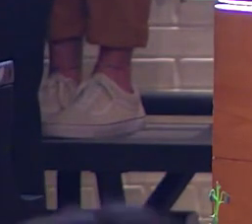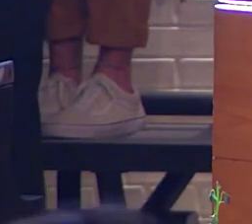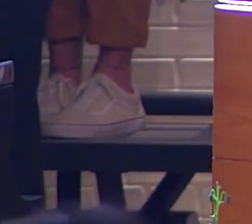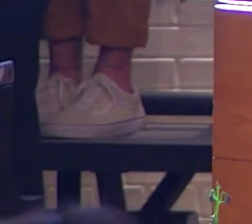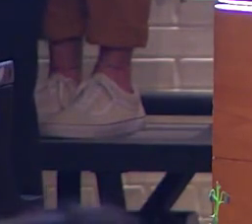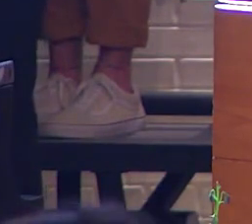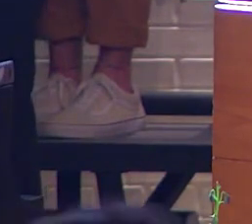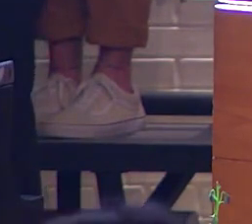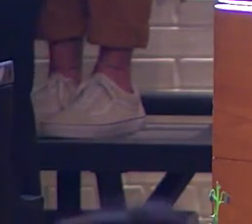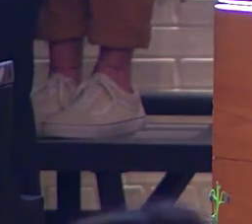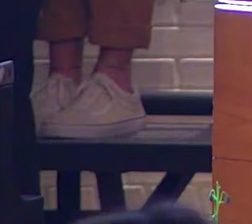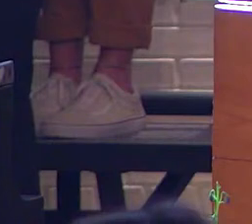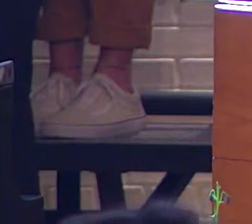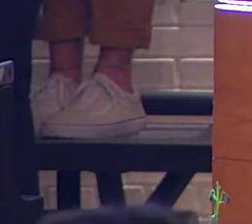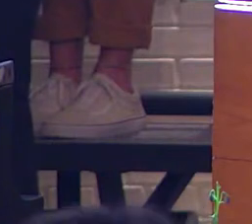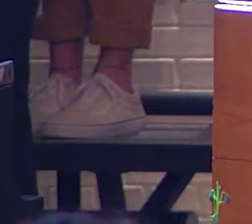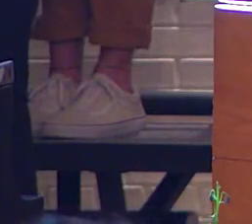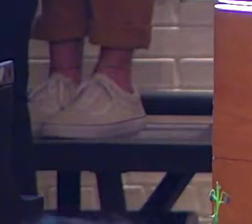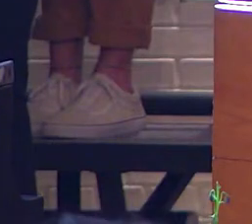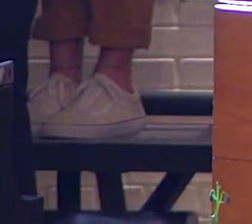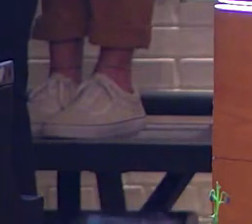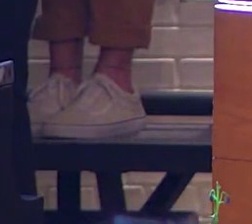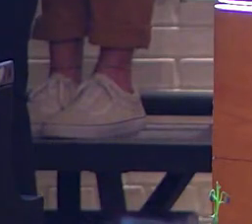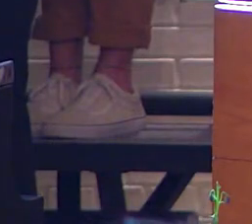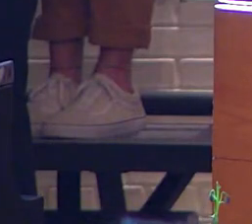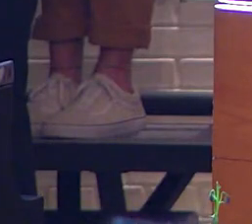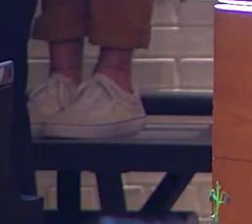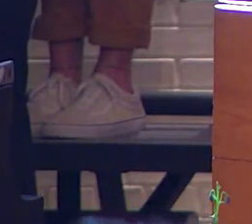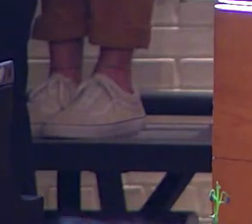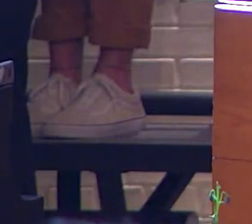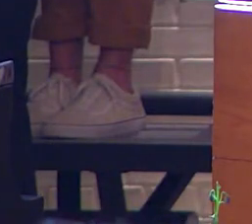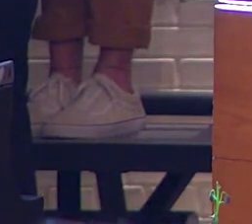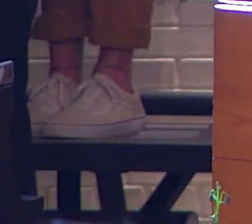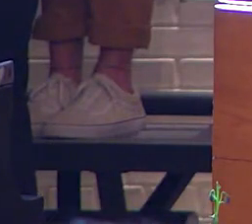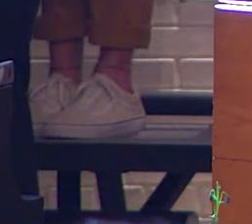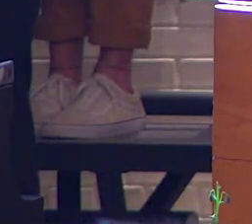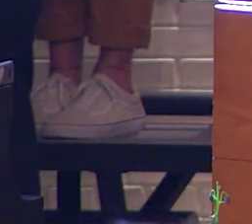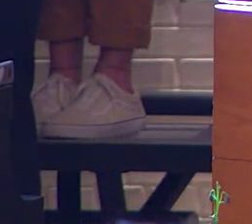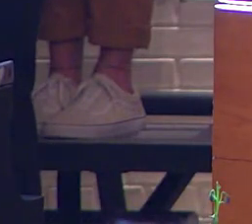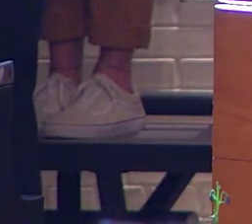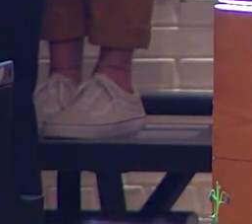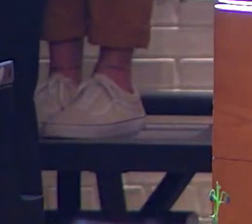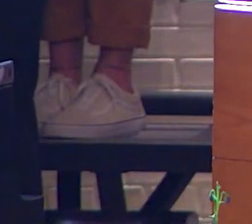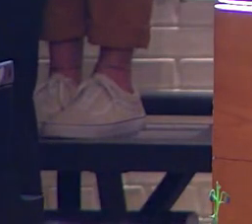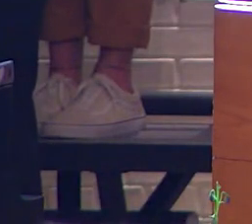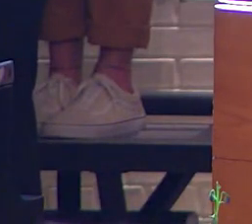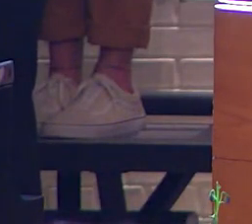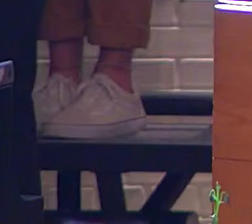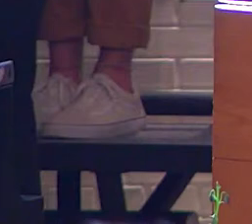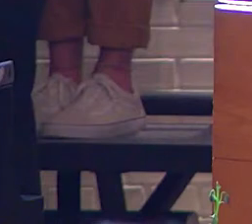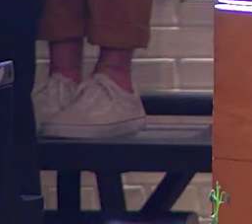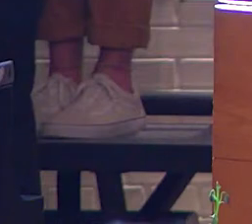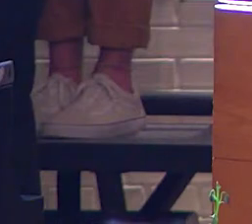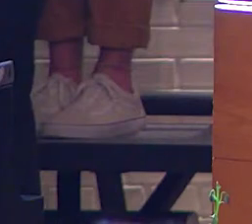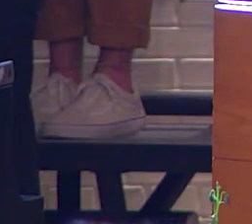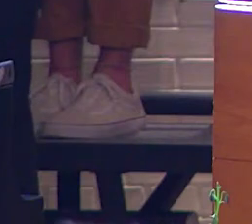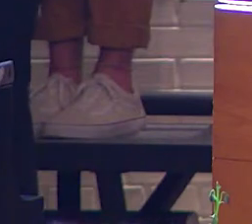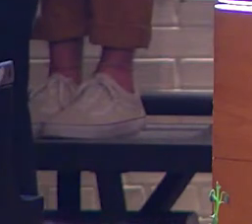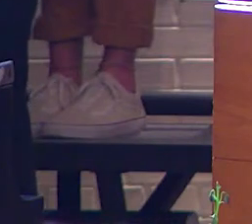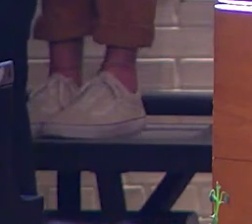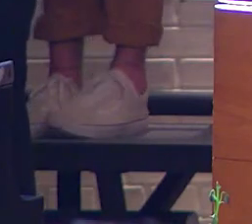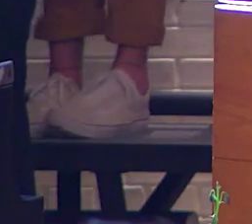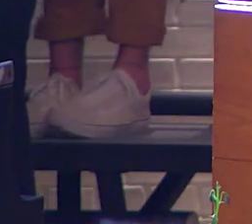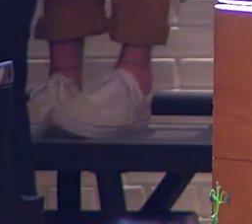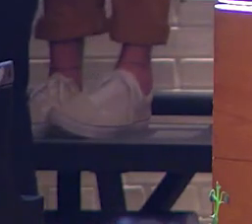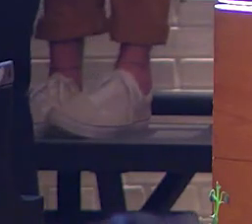Heavenly Father God, guide Dr. Hanycz in leading us to stand with the oppressed. Be with us as we search for